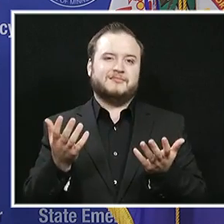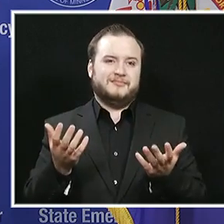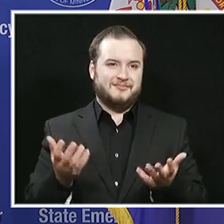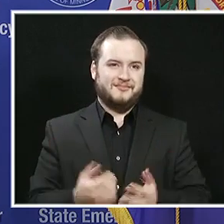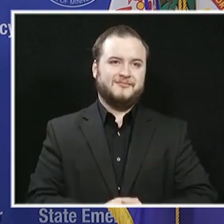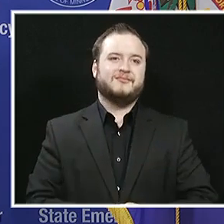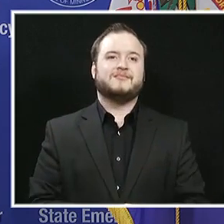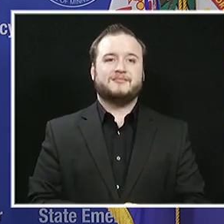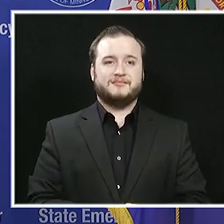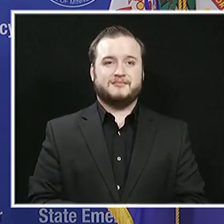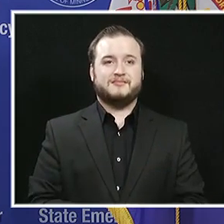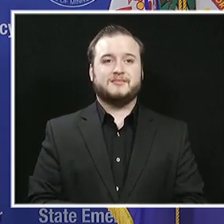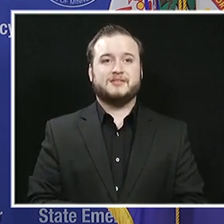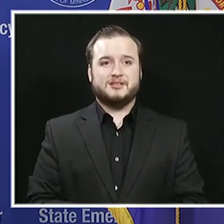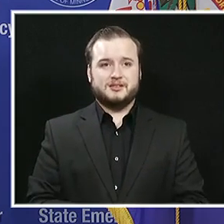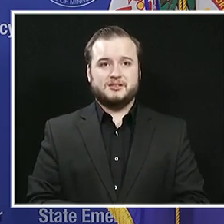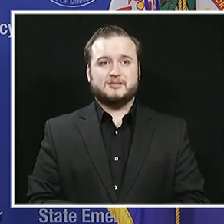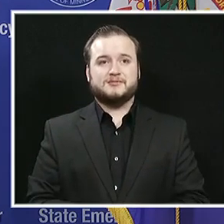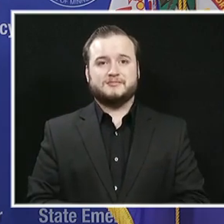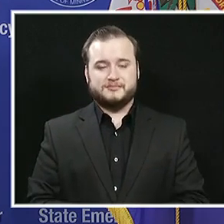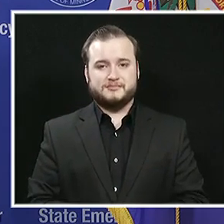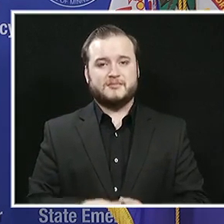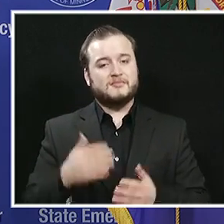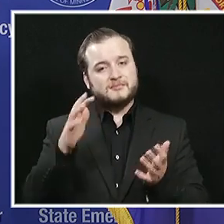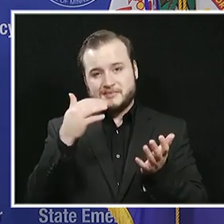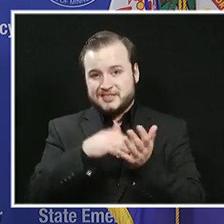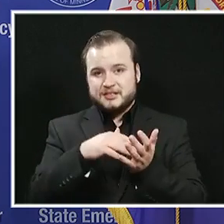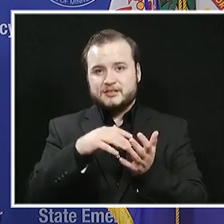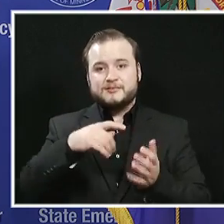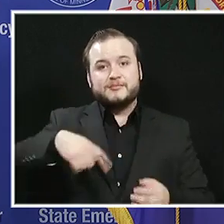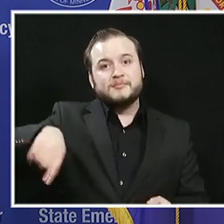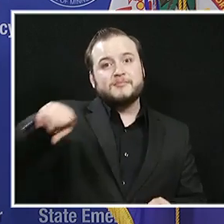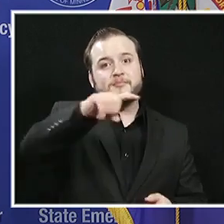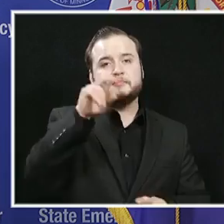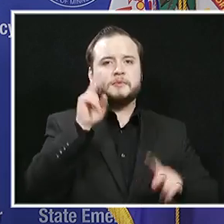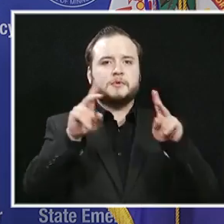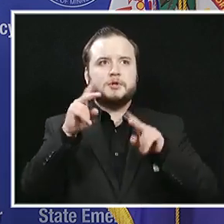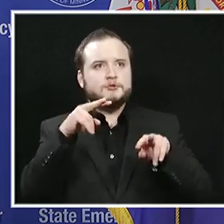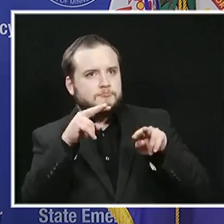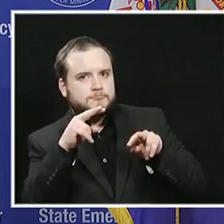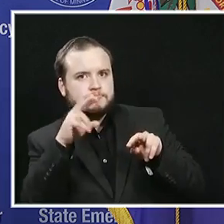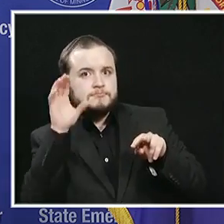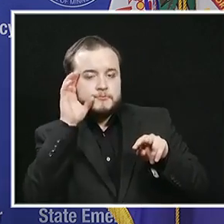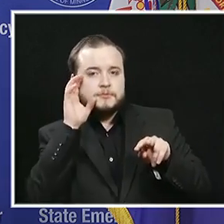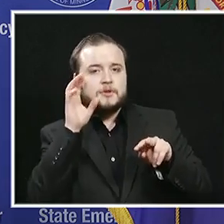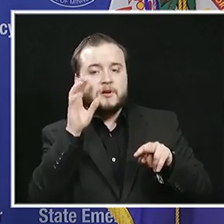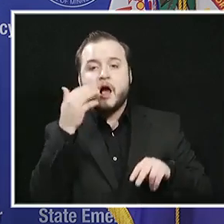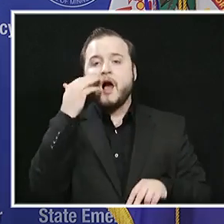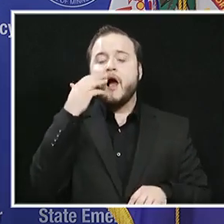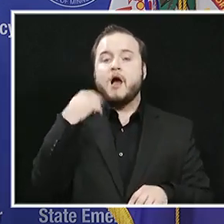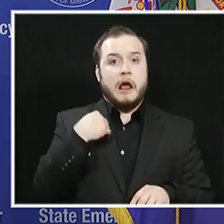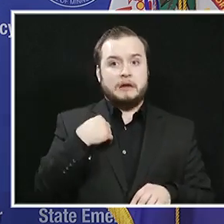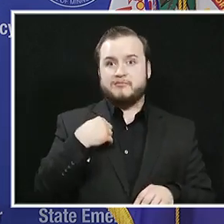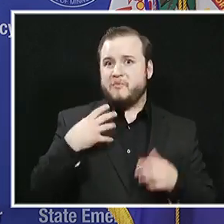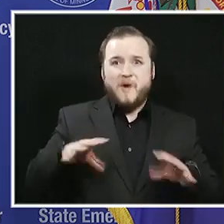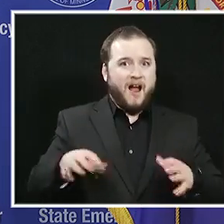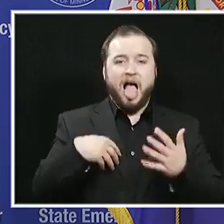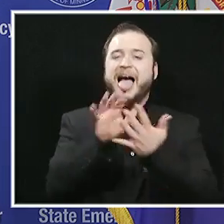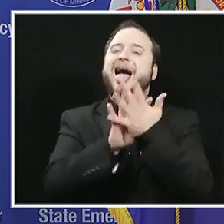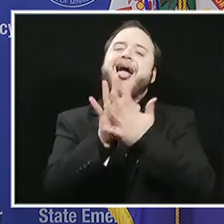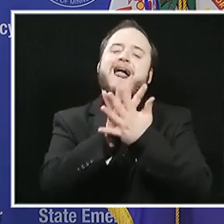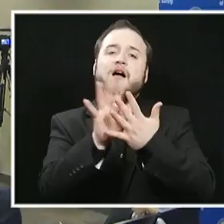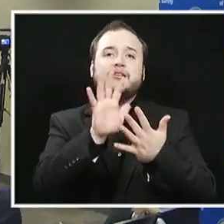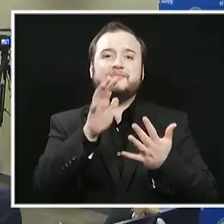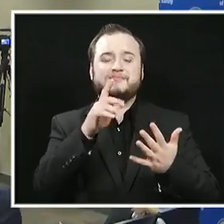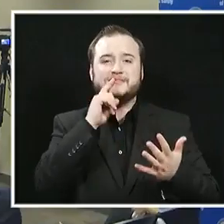people listening, it is not being vague because I wish to be vague. It's vague because I don't know the answer yet.